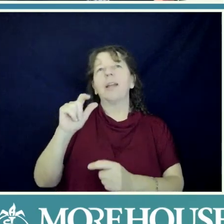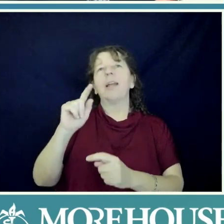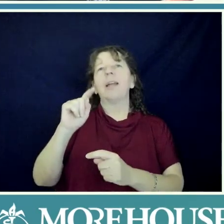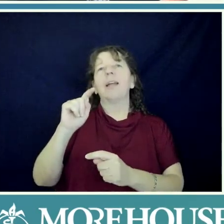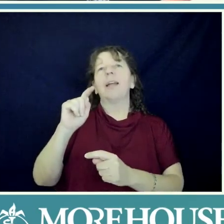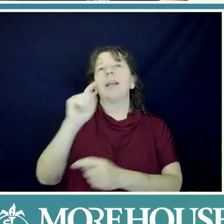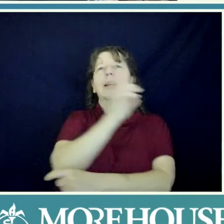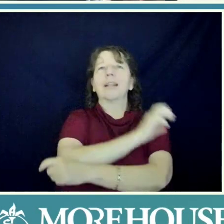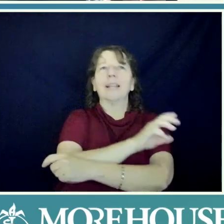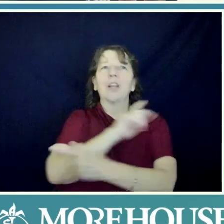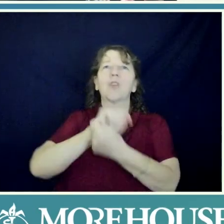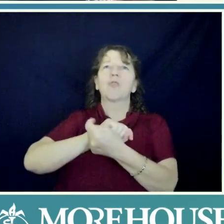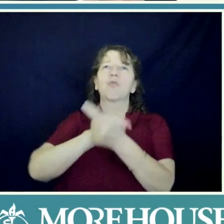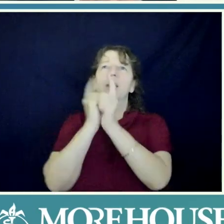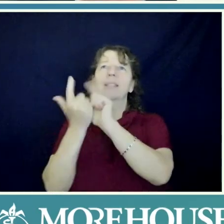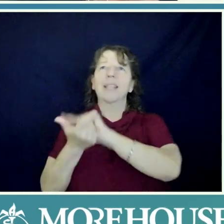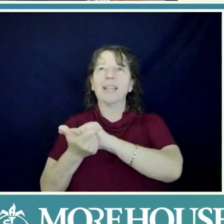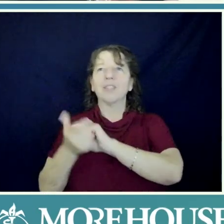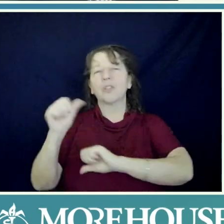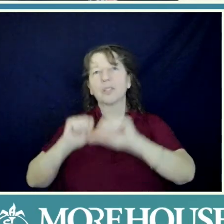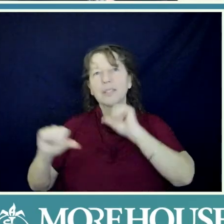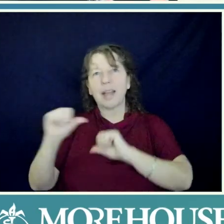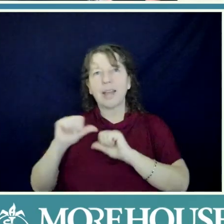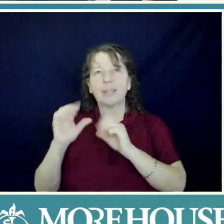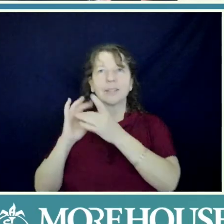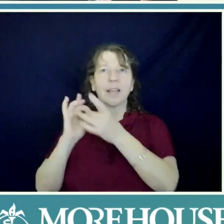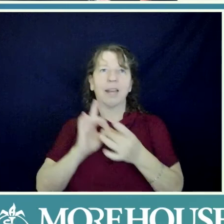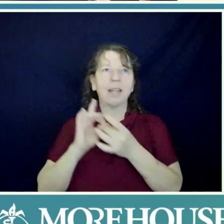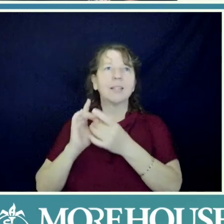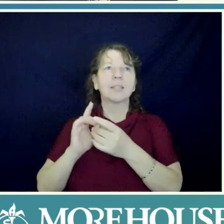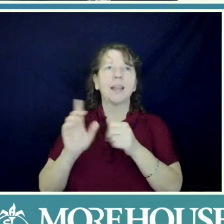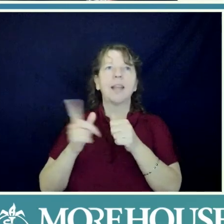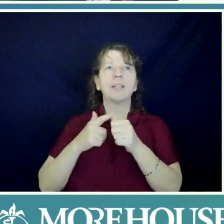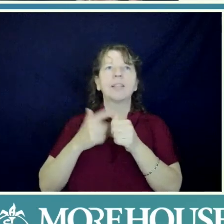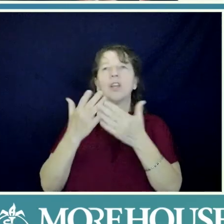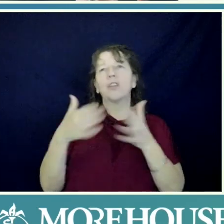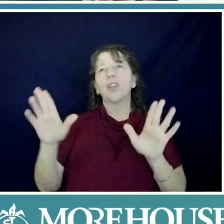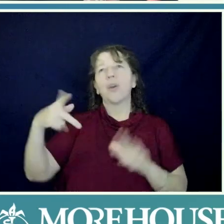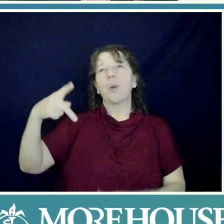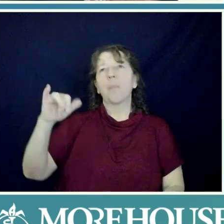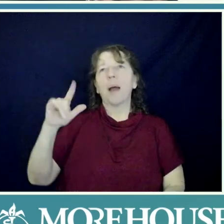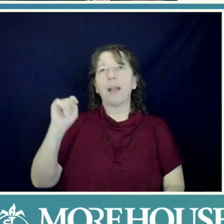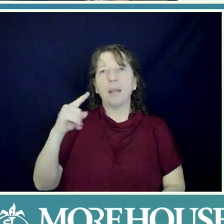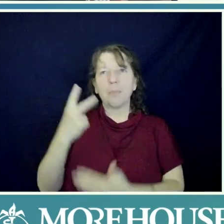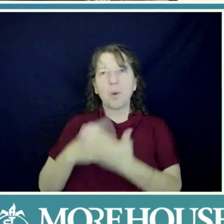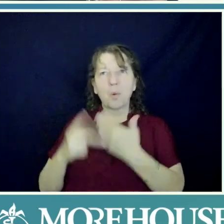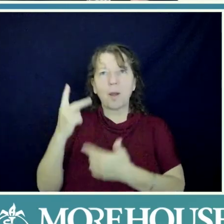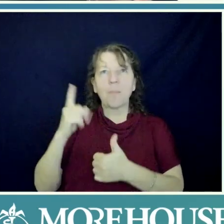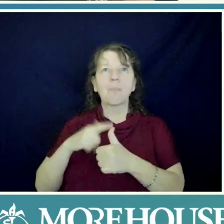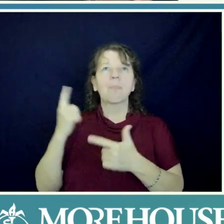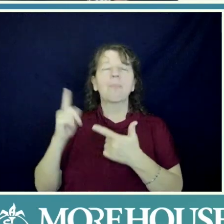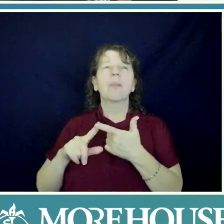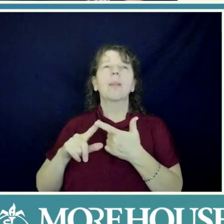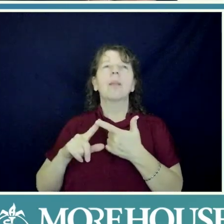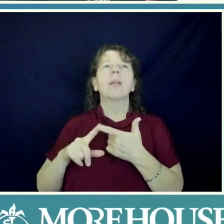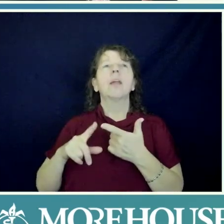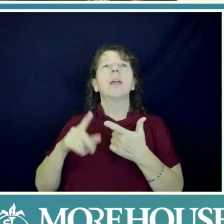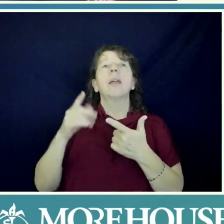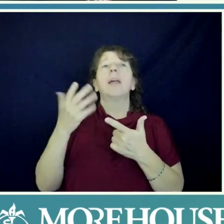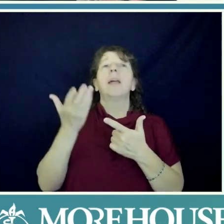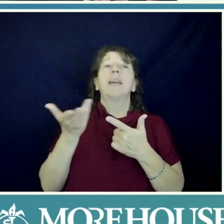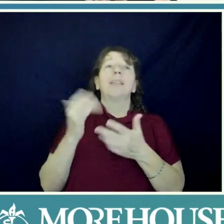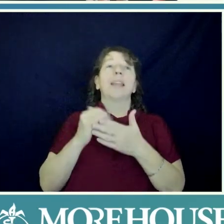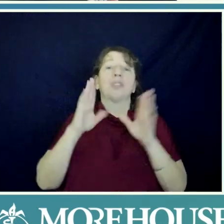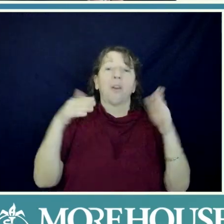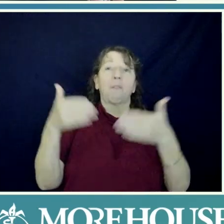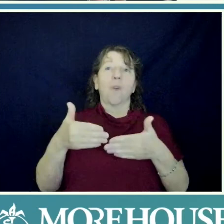Science Alliance, which includes a general pilot project program, those that are focused on topics such